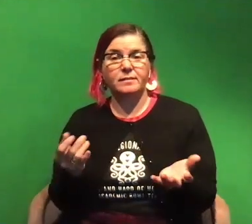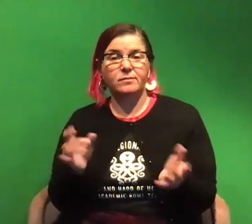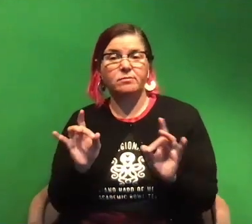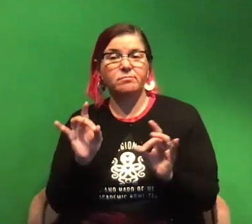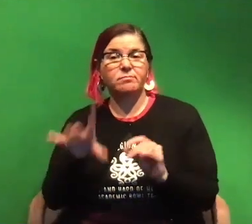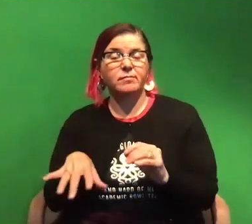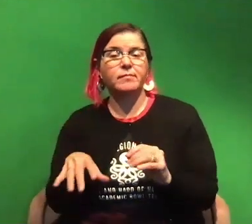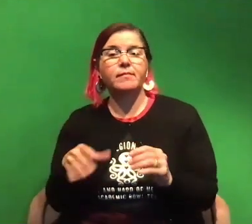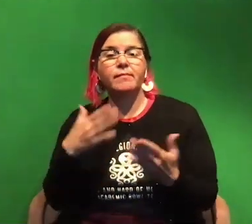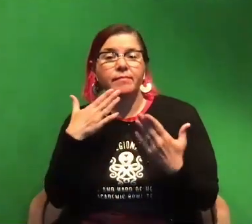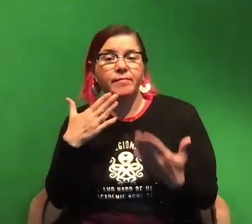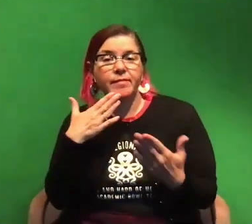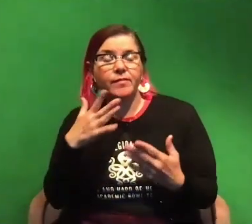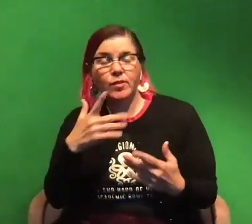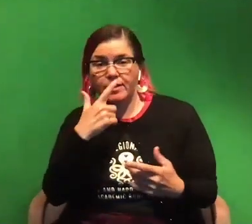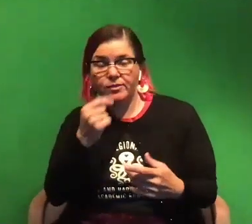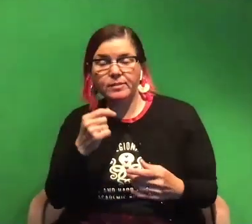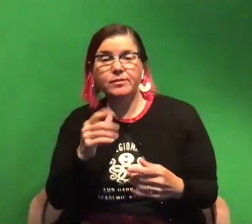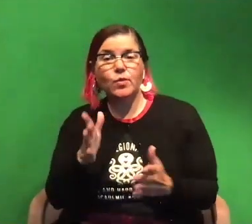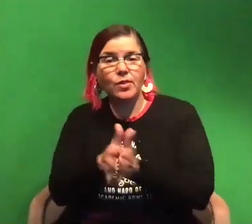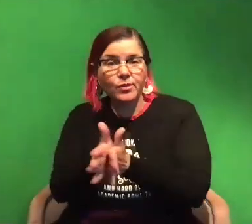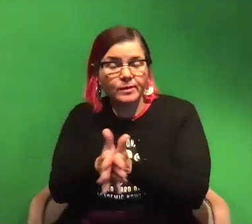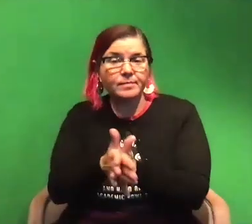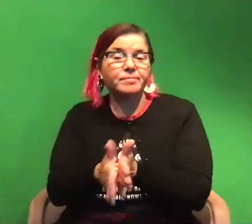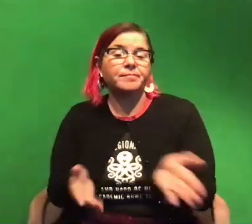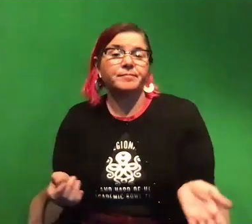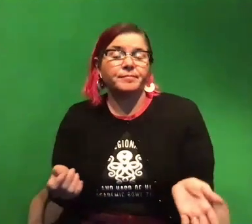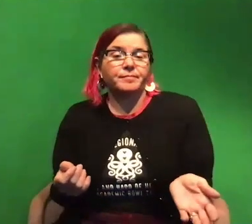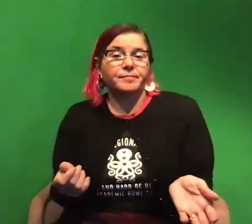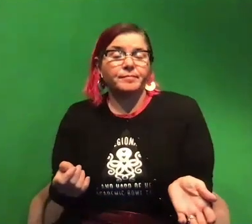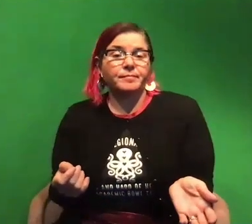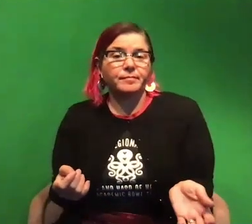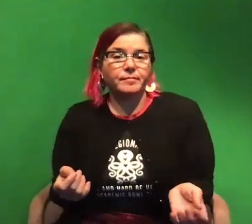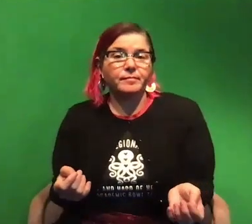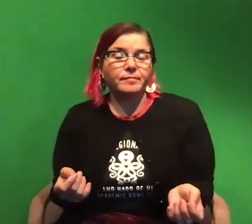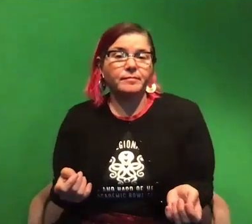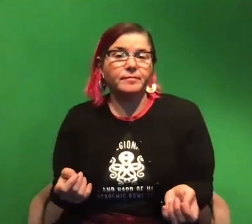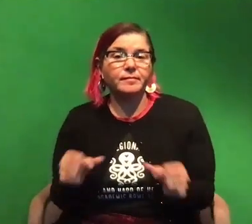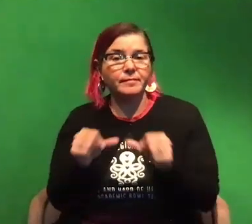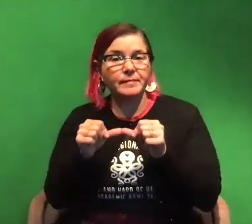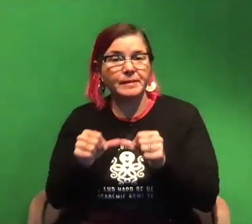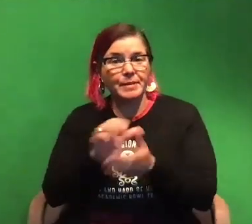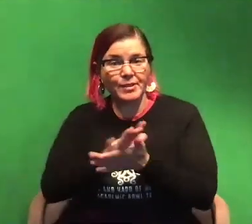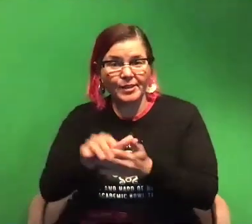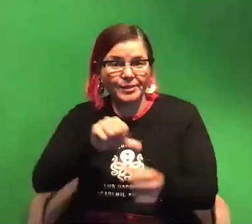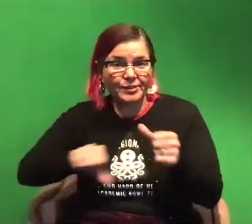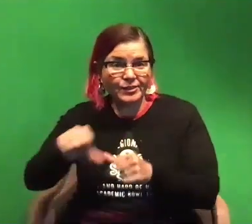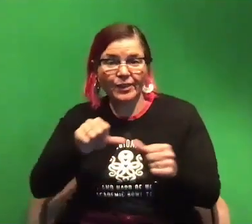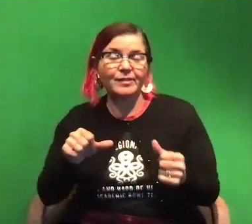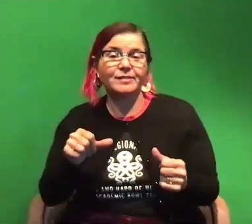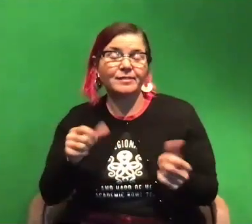is you know, thanks for your interest. Thanks for your enthusiasm. You know, let's keep being nice to one another as human